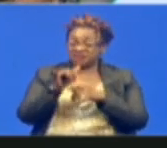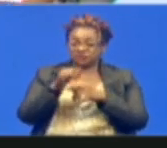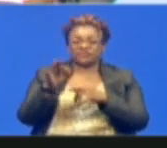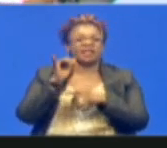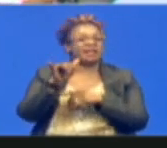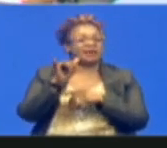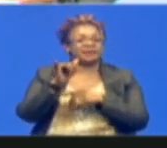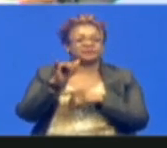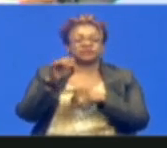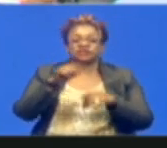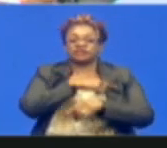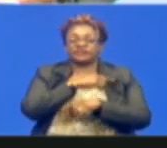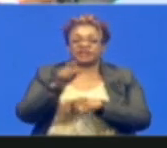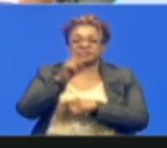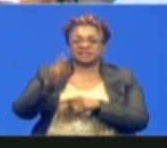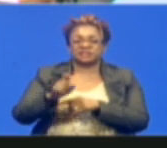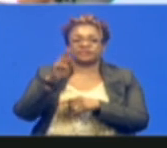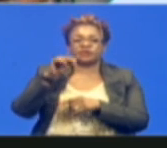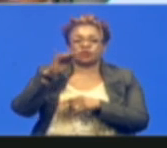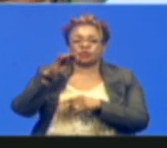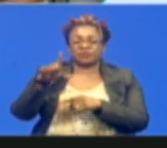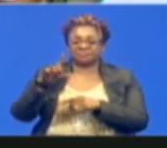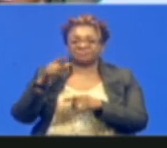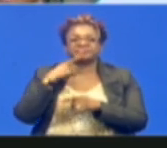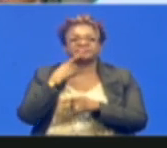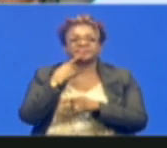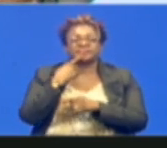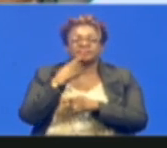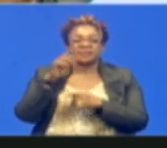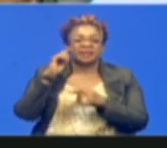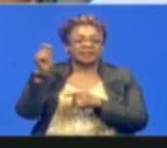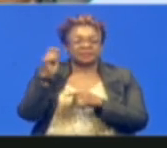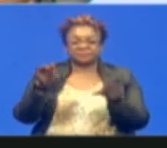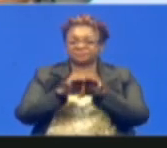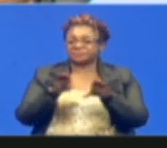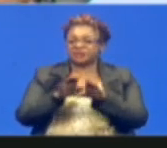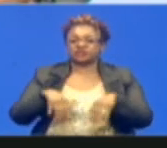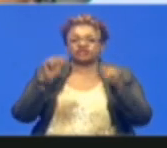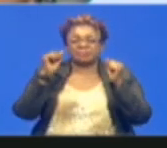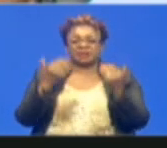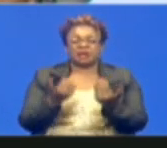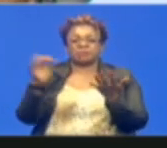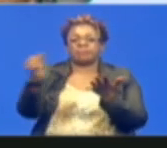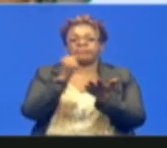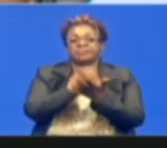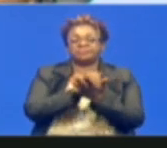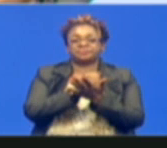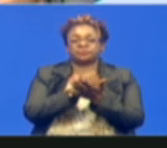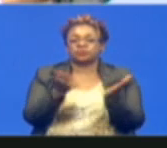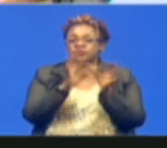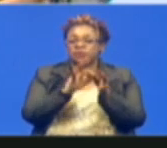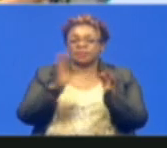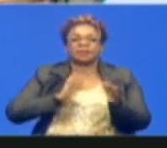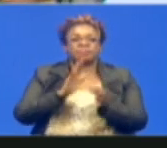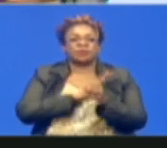chief executive Sebastian Micos nears the end of its flight, Kenya Pipeline Company's chairman John Gumi has been elected to join the board, while KQ's